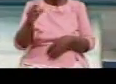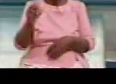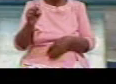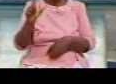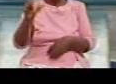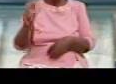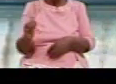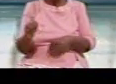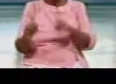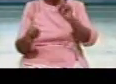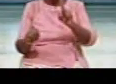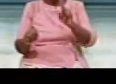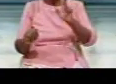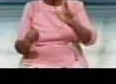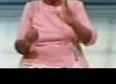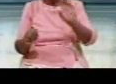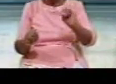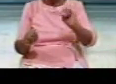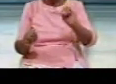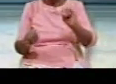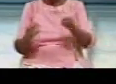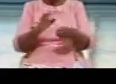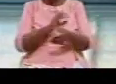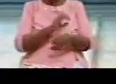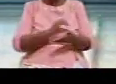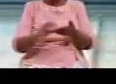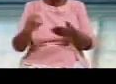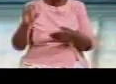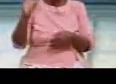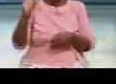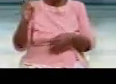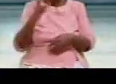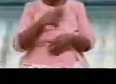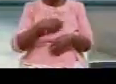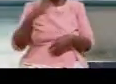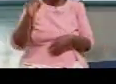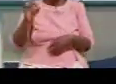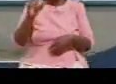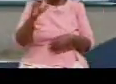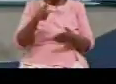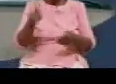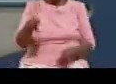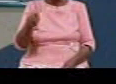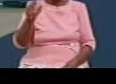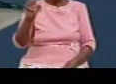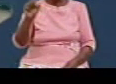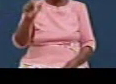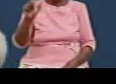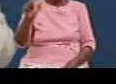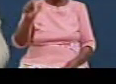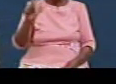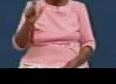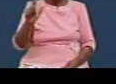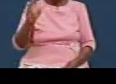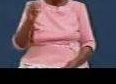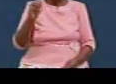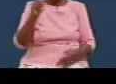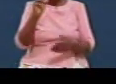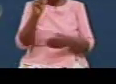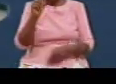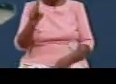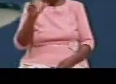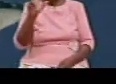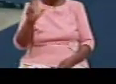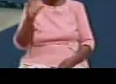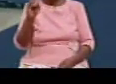and I'm reading from verse 7 and verse 8. Psalm 130, we're looking at verse 7 and looking at verse 8.